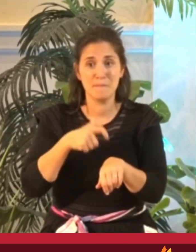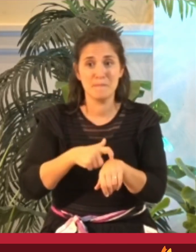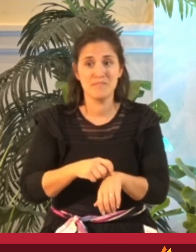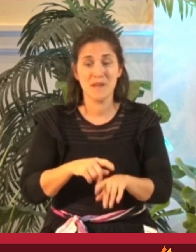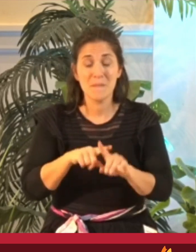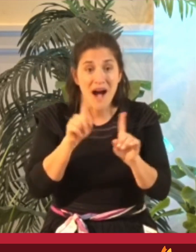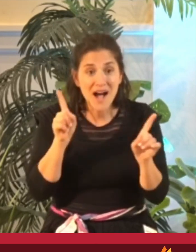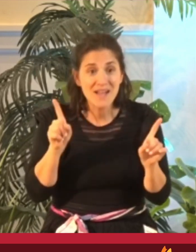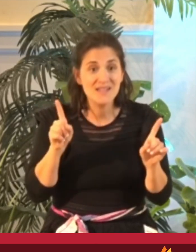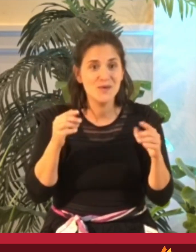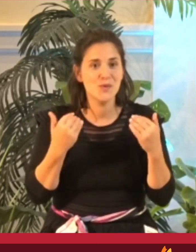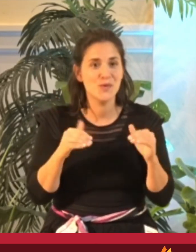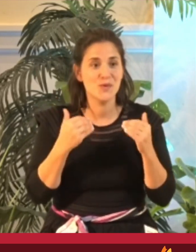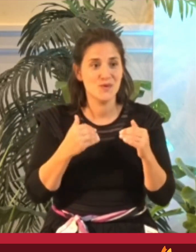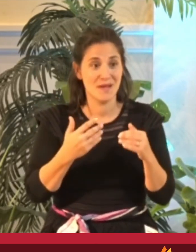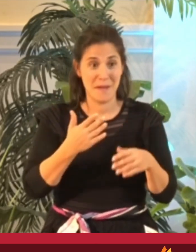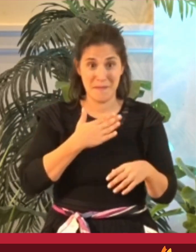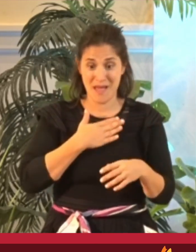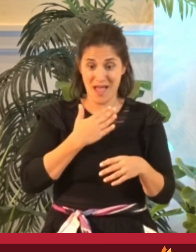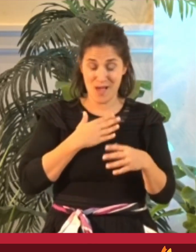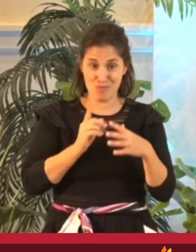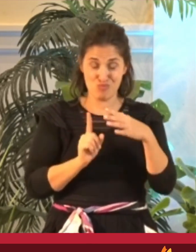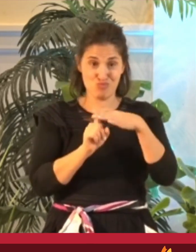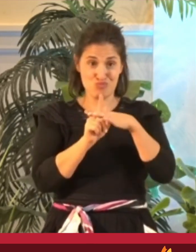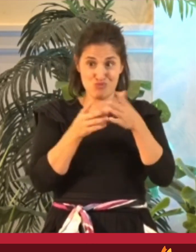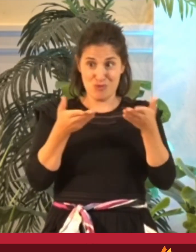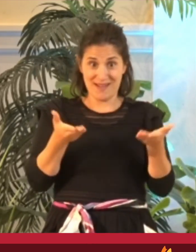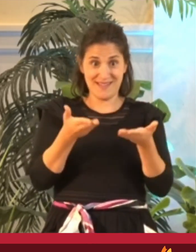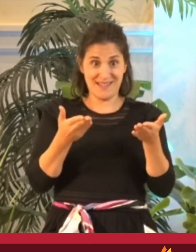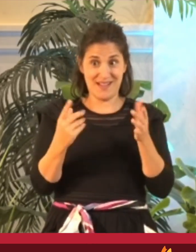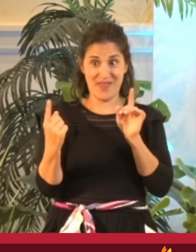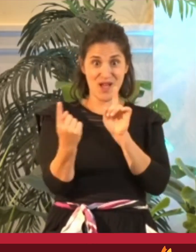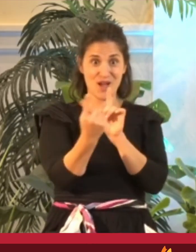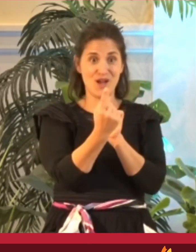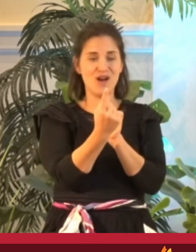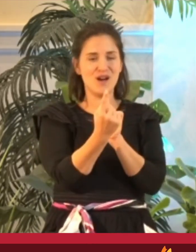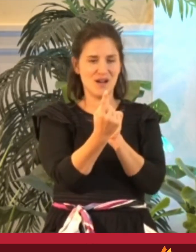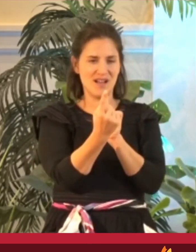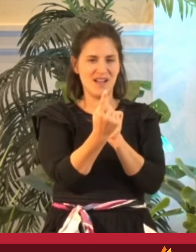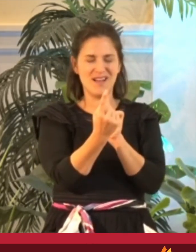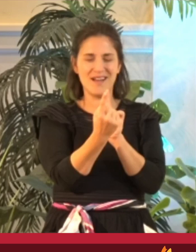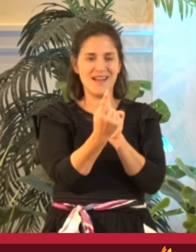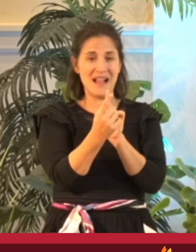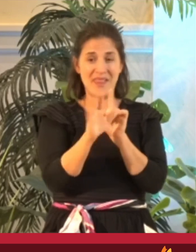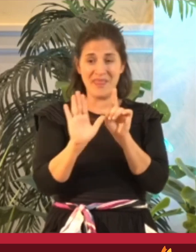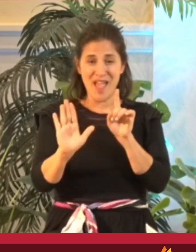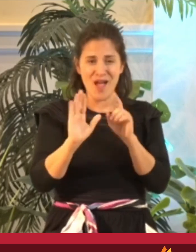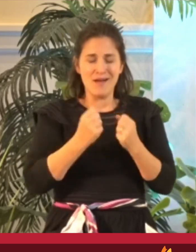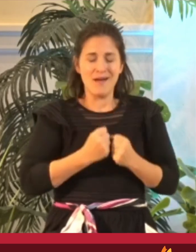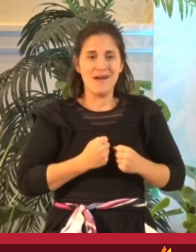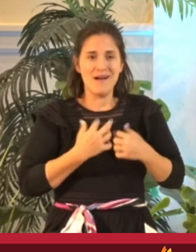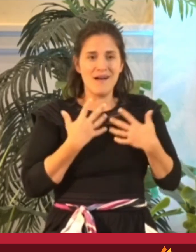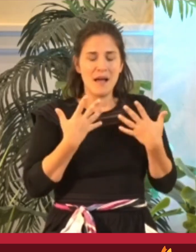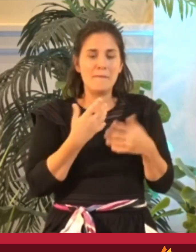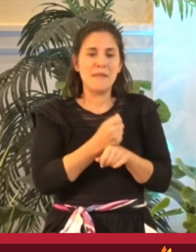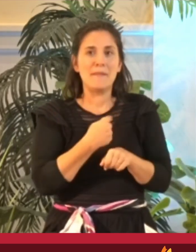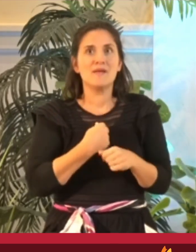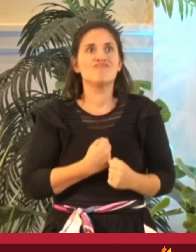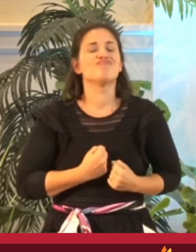But it was when I saw how they celebrated me that all my exhaustion just faded away. I took on